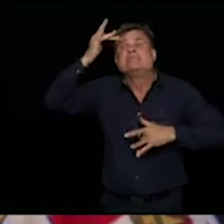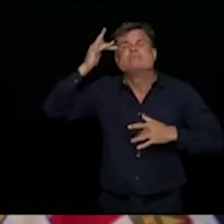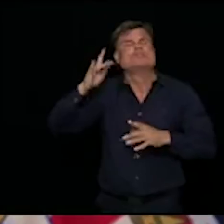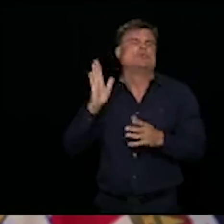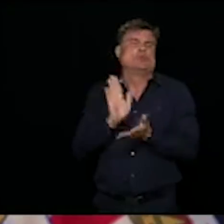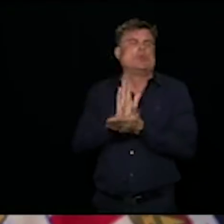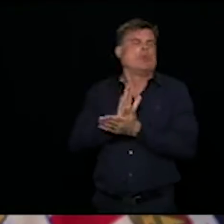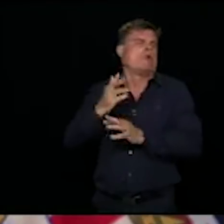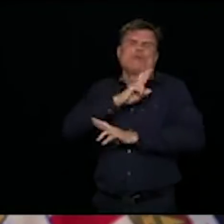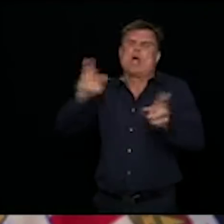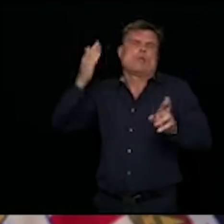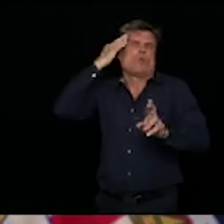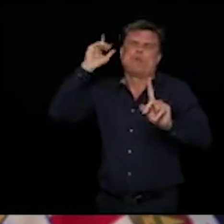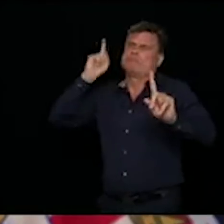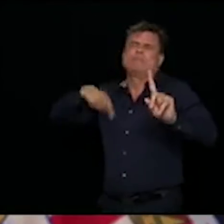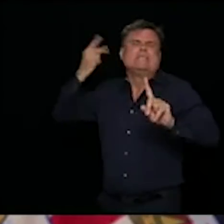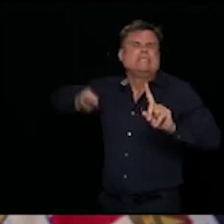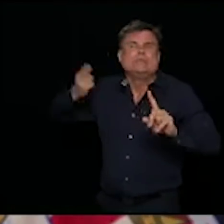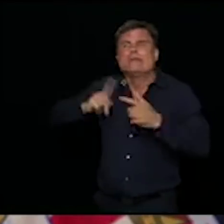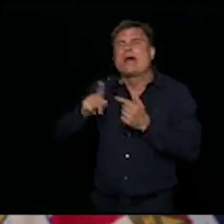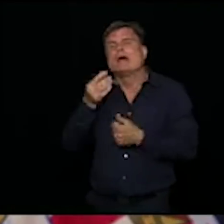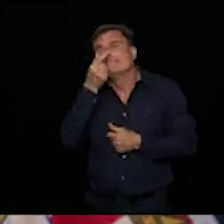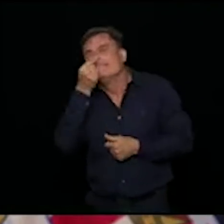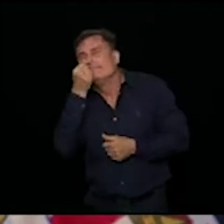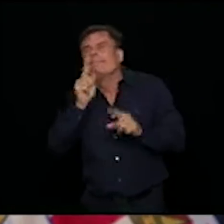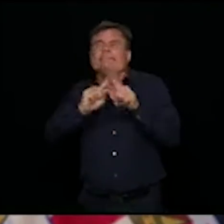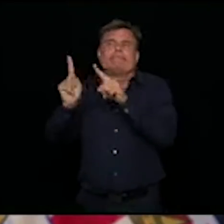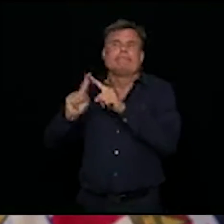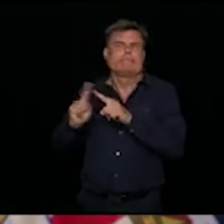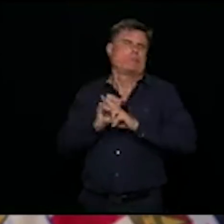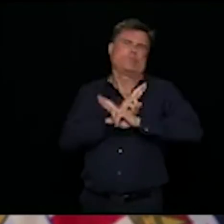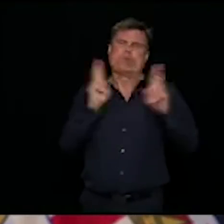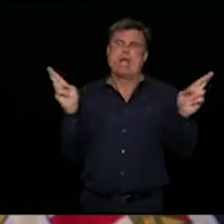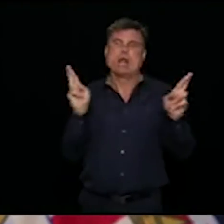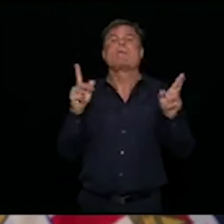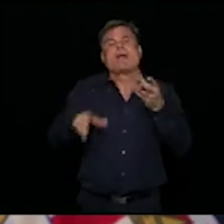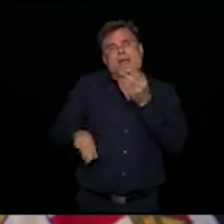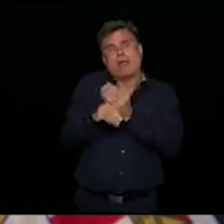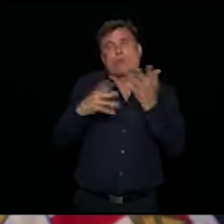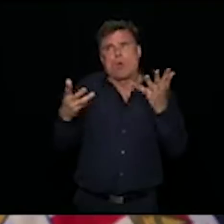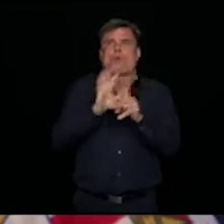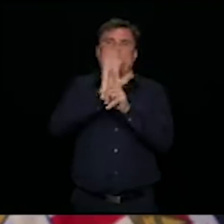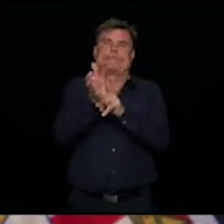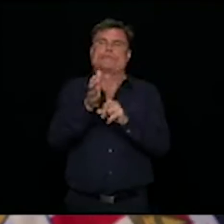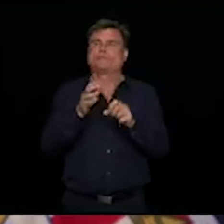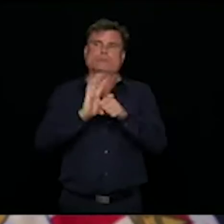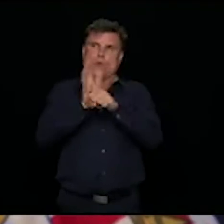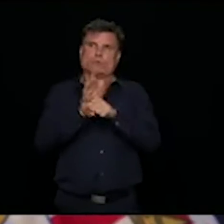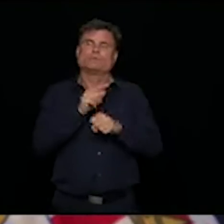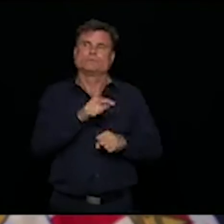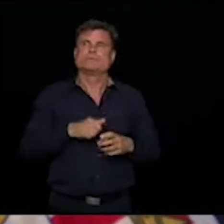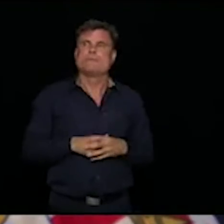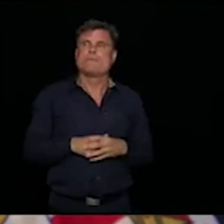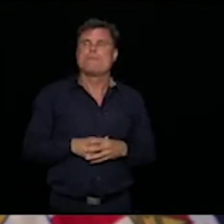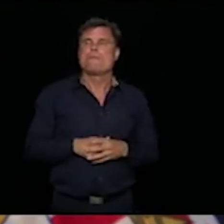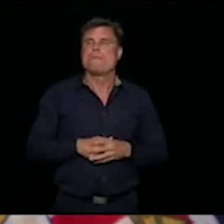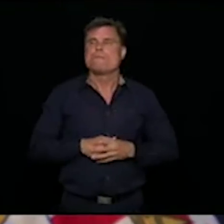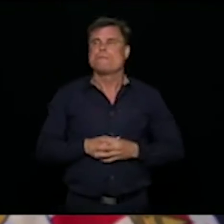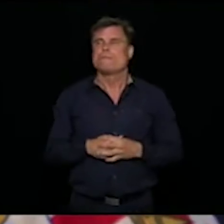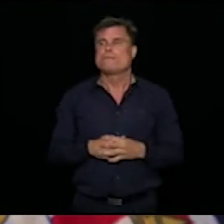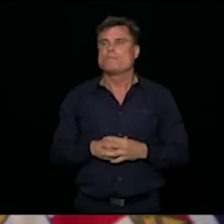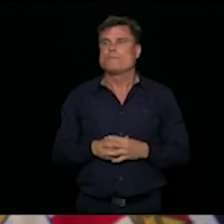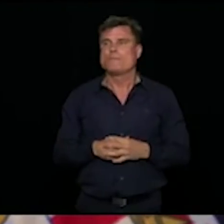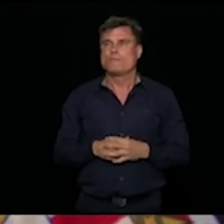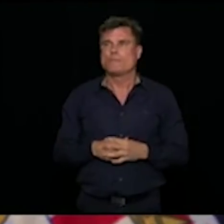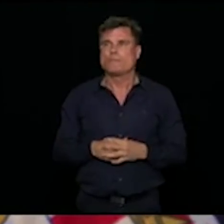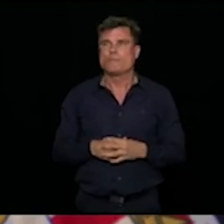other communicable diseases that are often in our school system. And we learned about this in June. We learned how to do that, and we know that